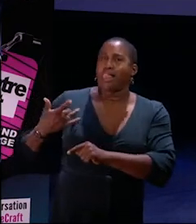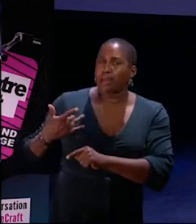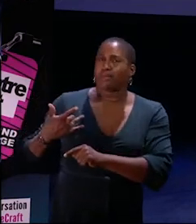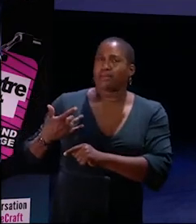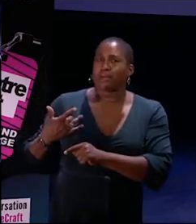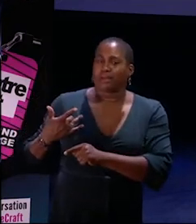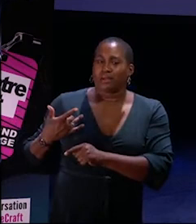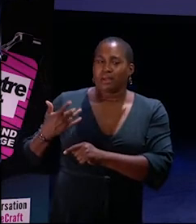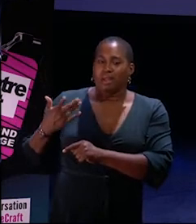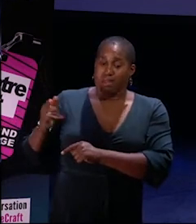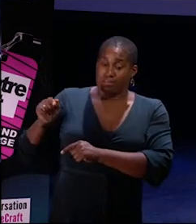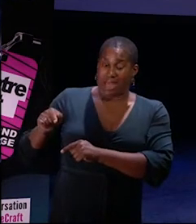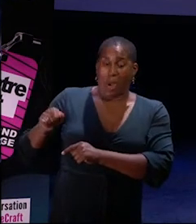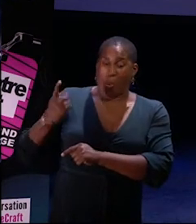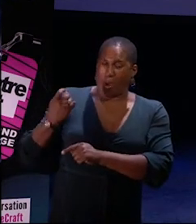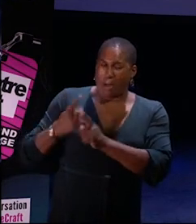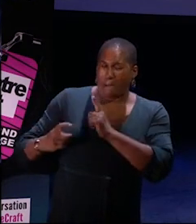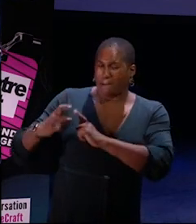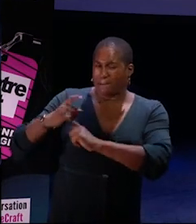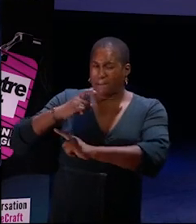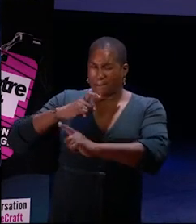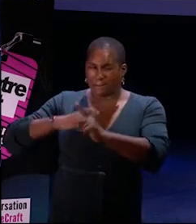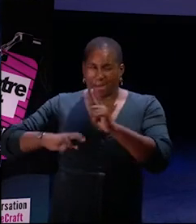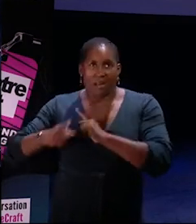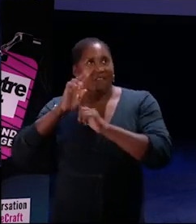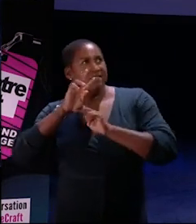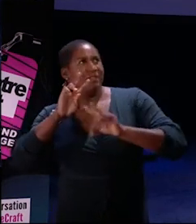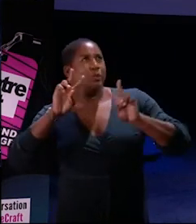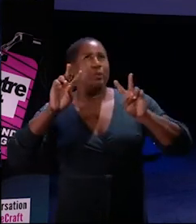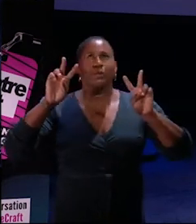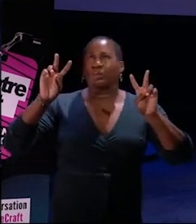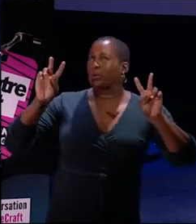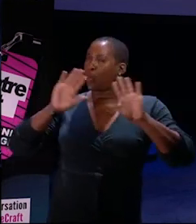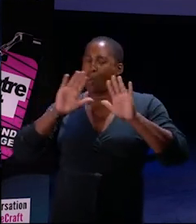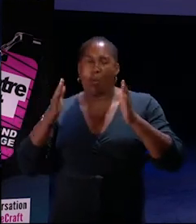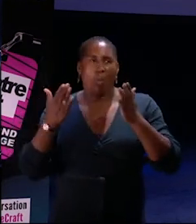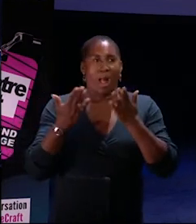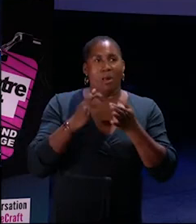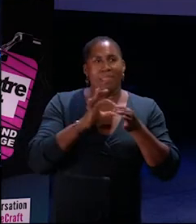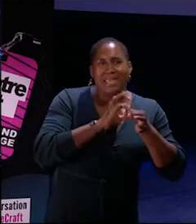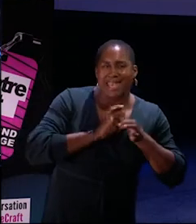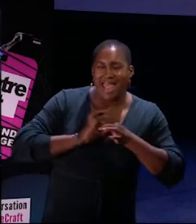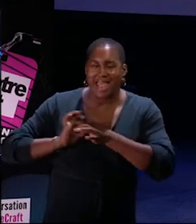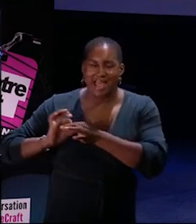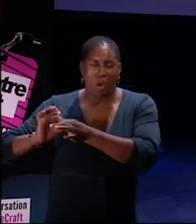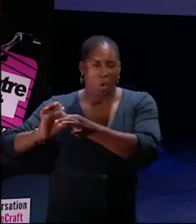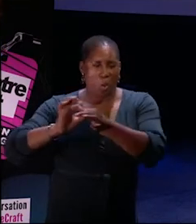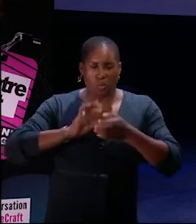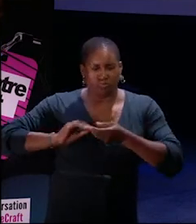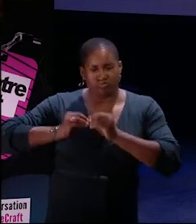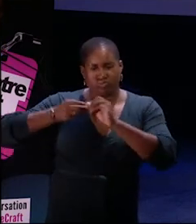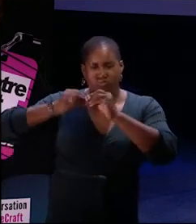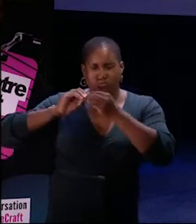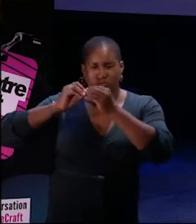in Toxteth in this one community, and how they look out on the world and also the networks they have. So it's